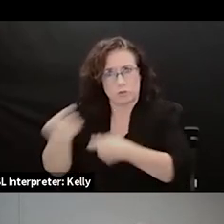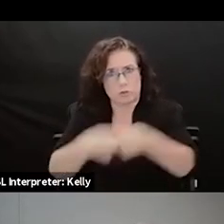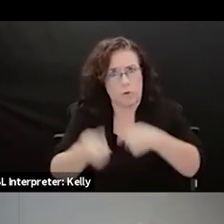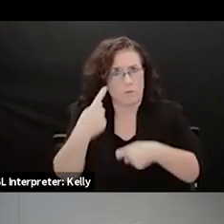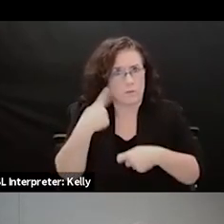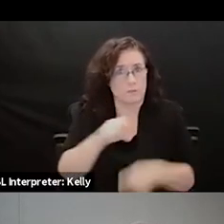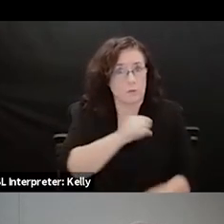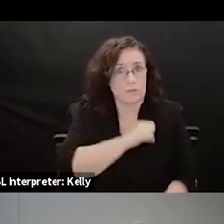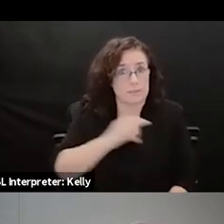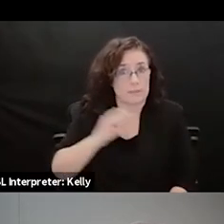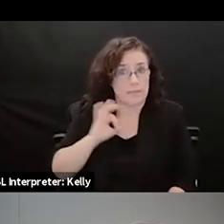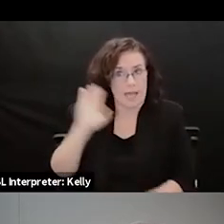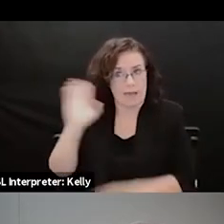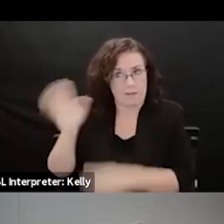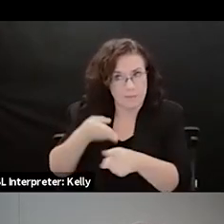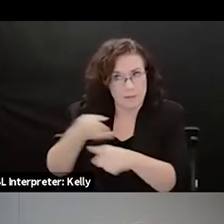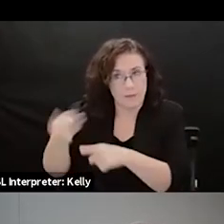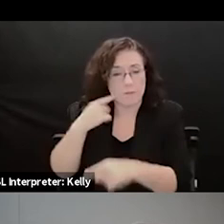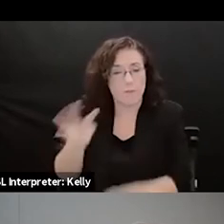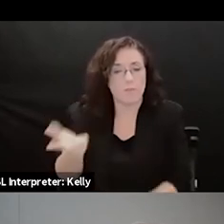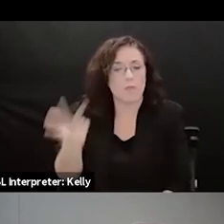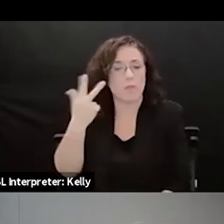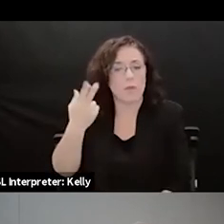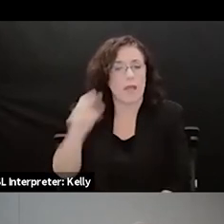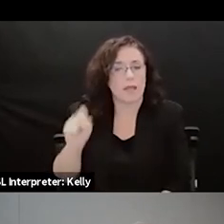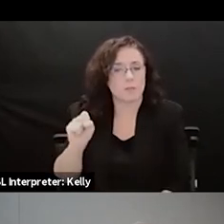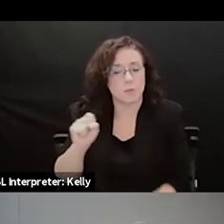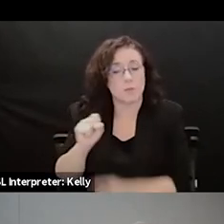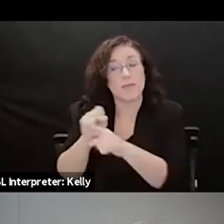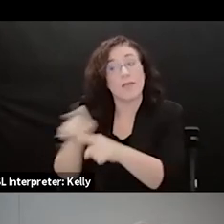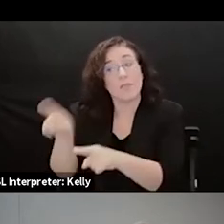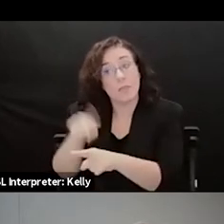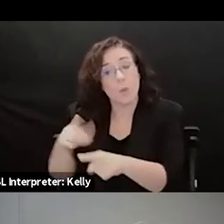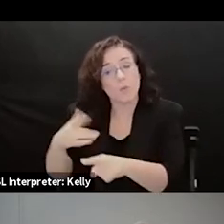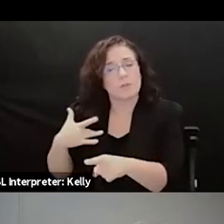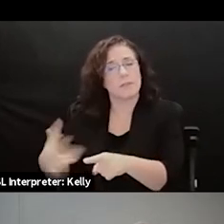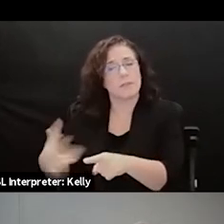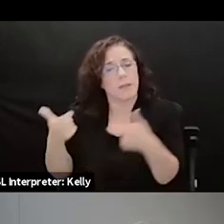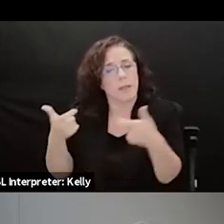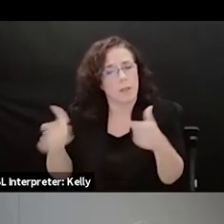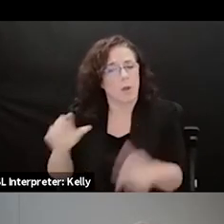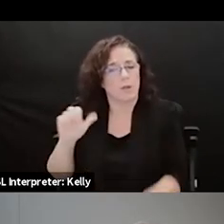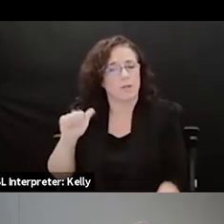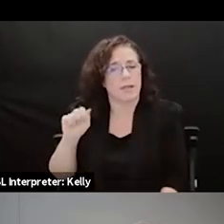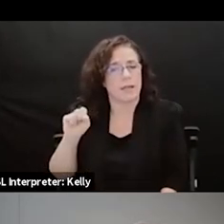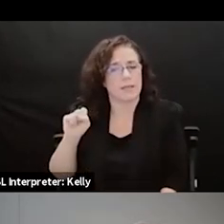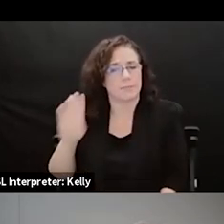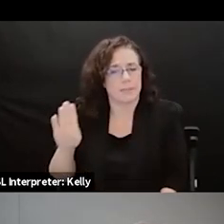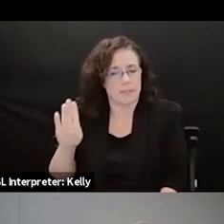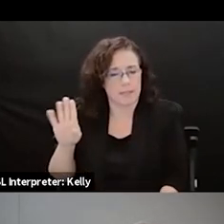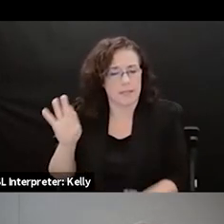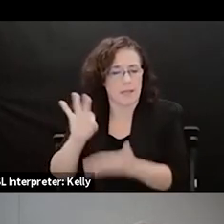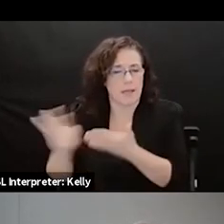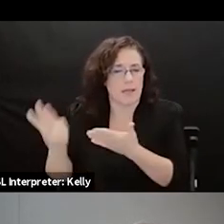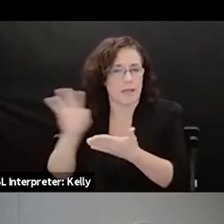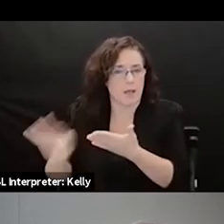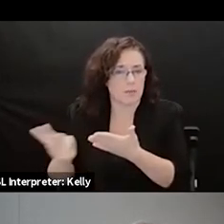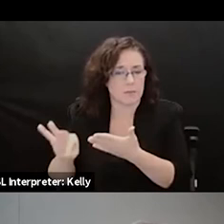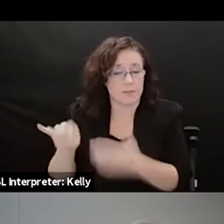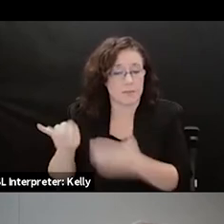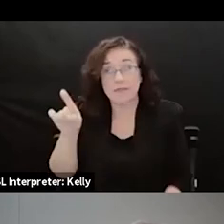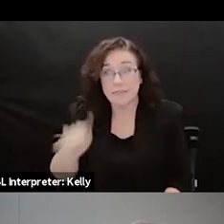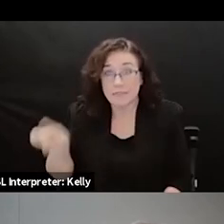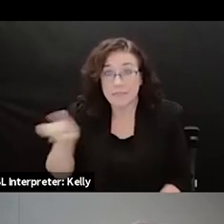three high school areas which is the largest asb accounts you have to understand also that they have